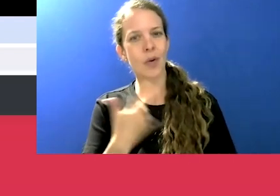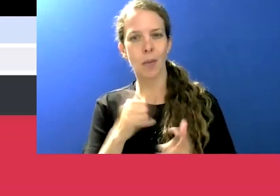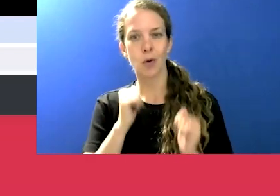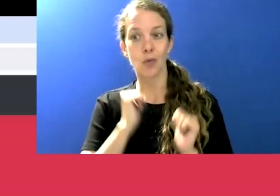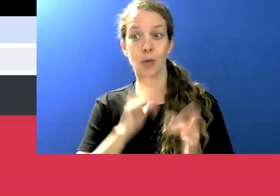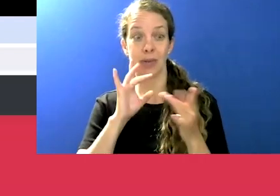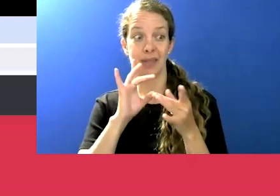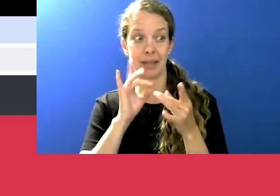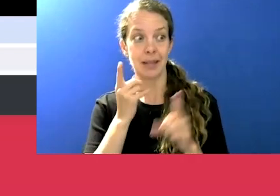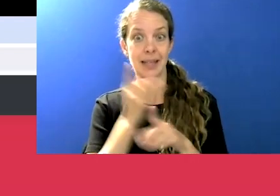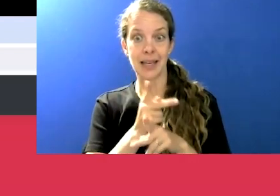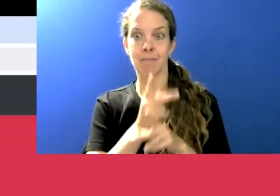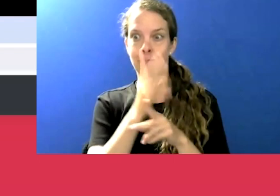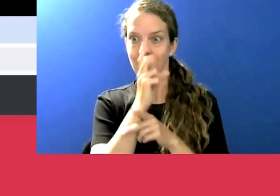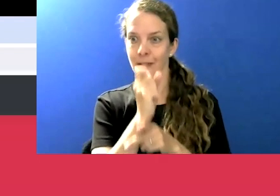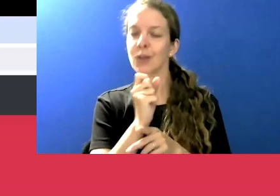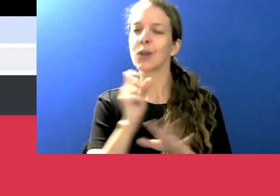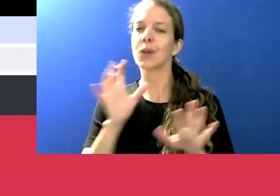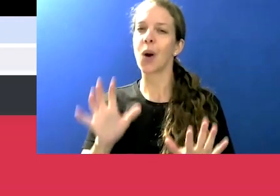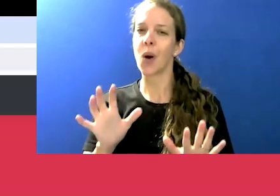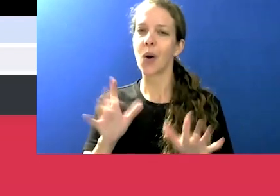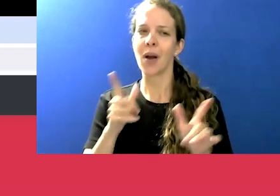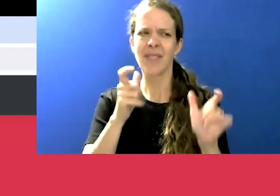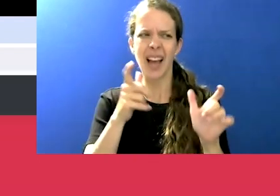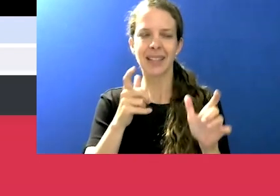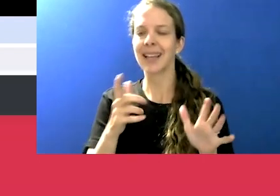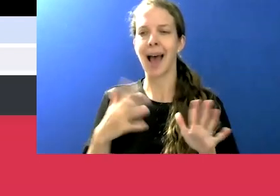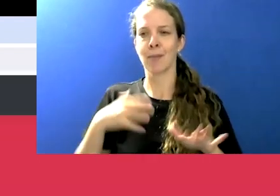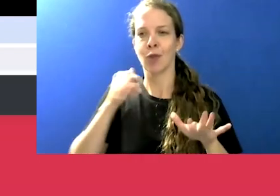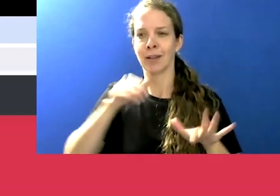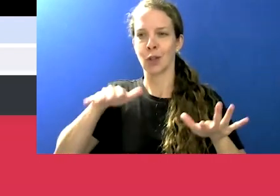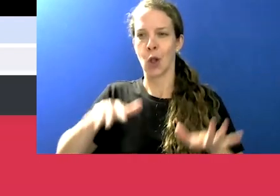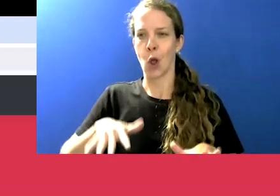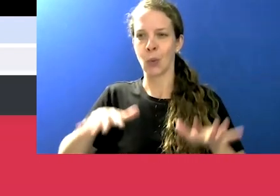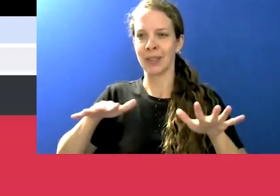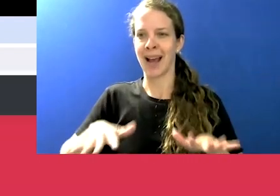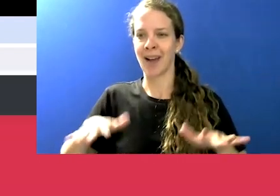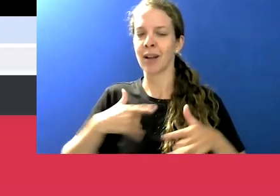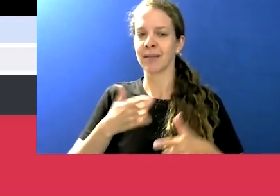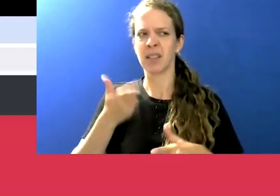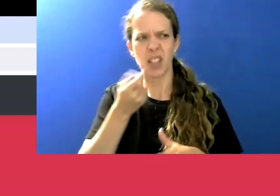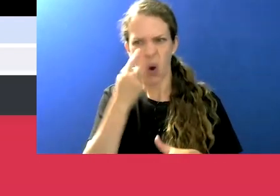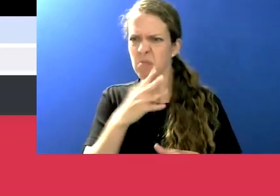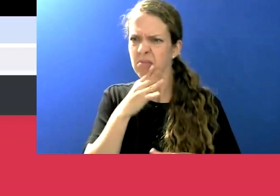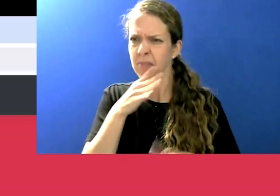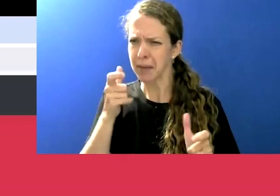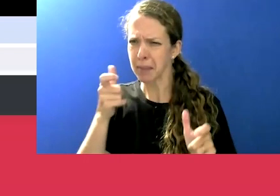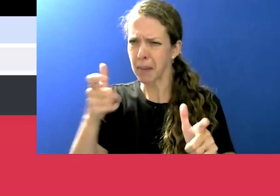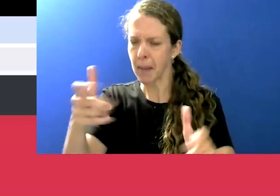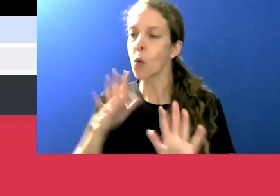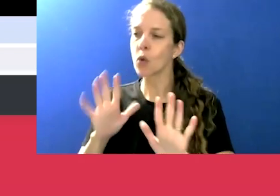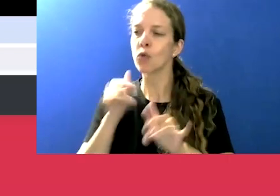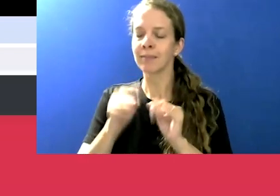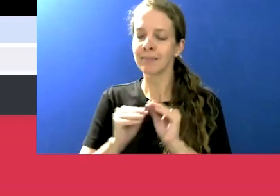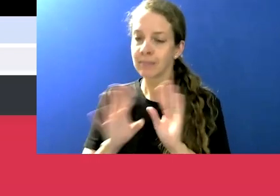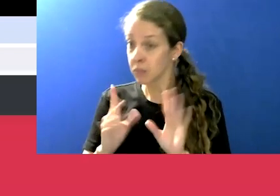that consciously and I'm like, okay, let me slow it down. I haven't even drank coffee yet, just that perspective. But I just try to like see